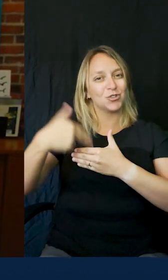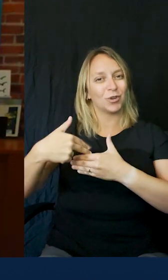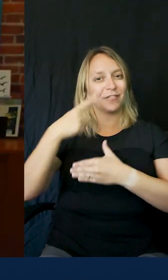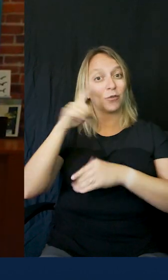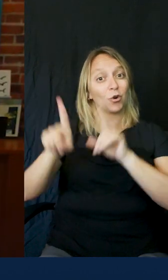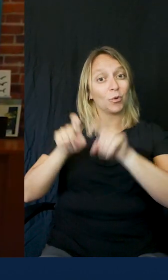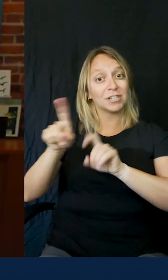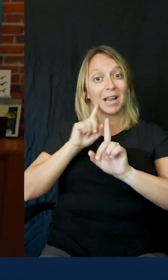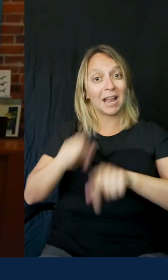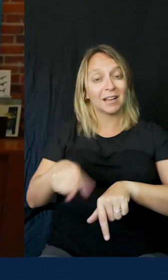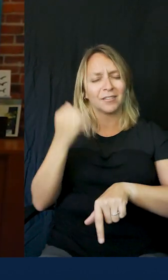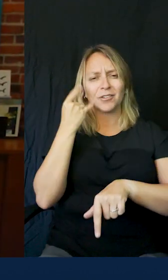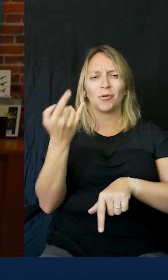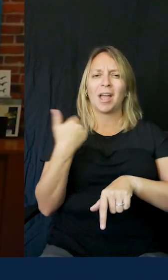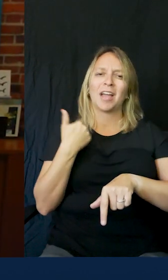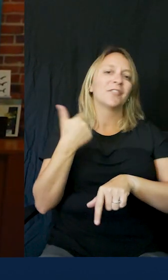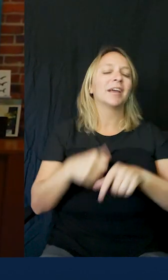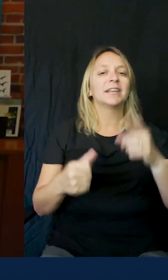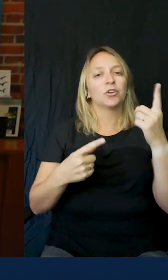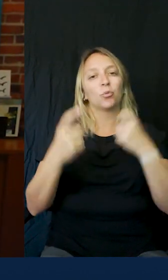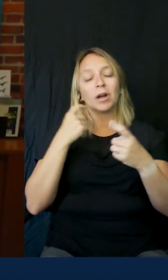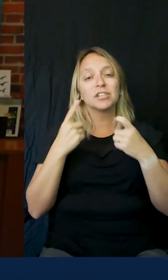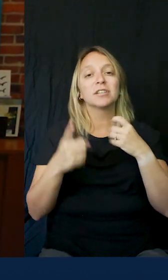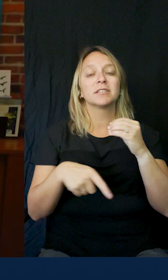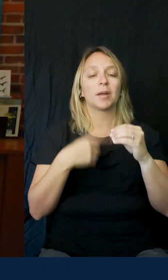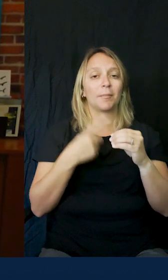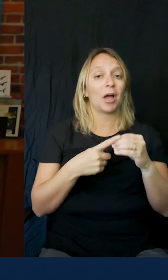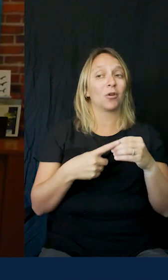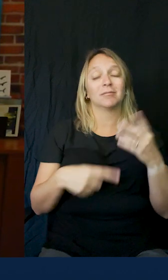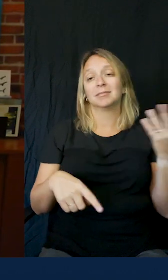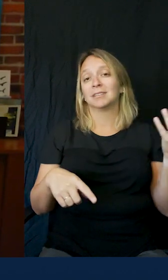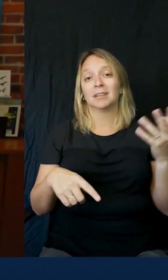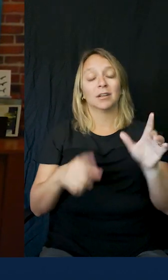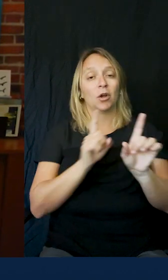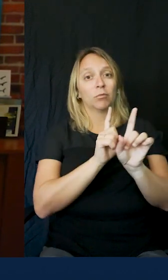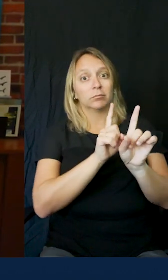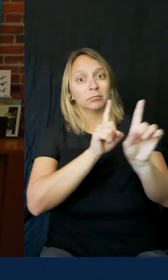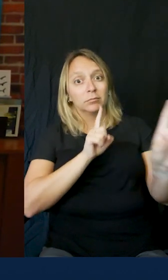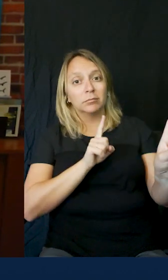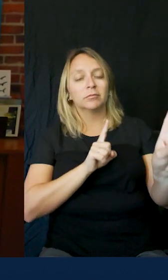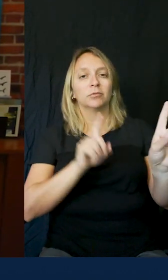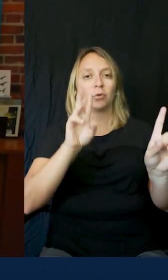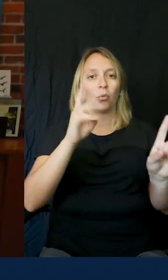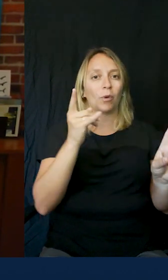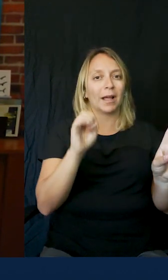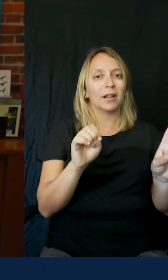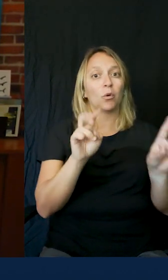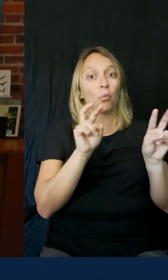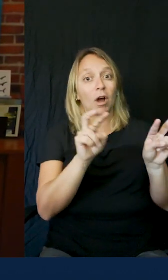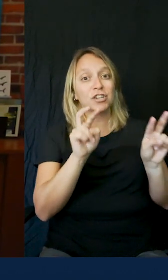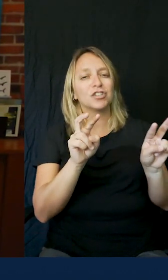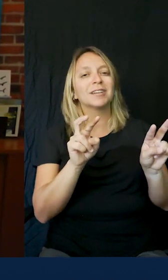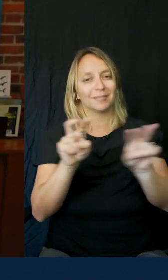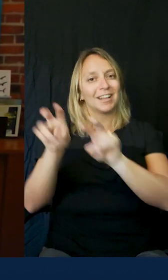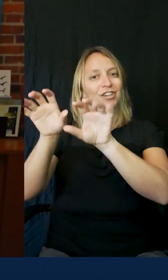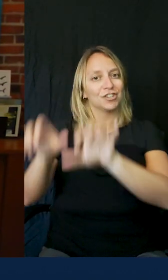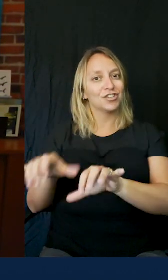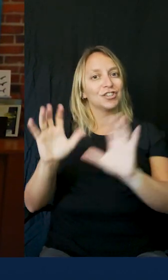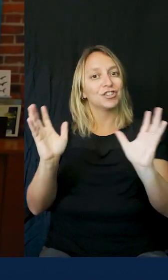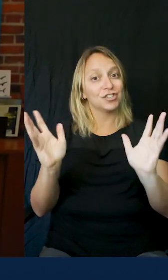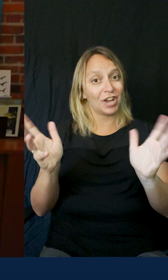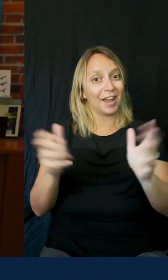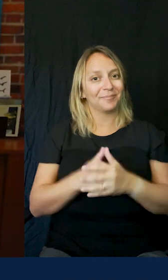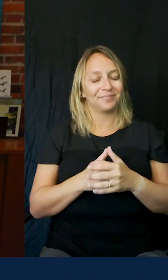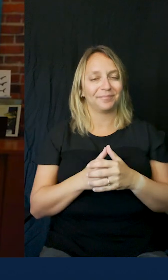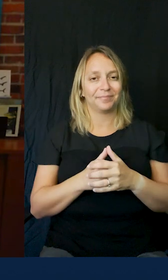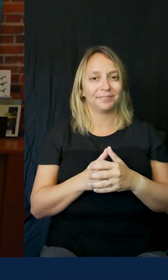Watch, sustainable whale watching, or the Give Them Space pledge, please drop those in the chat and we'll save them for later. And so